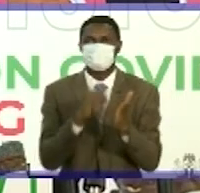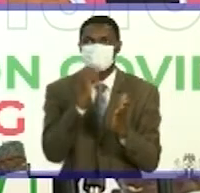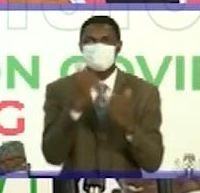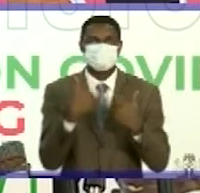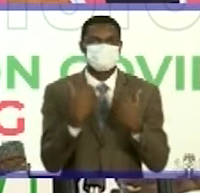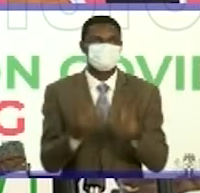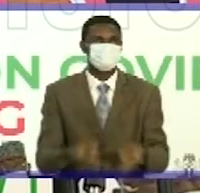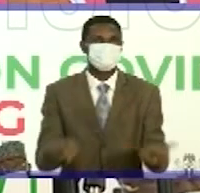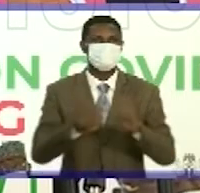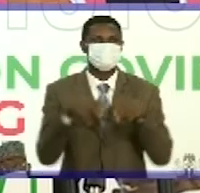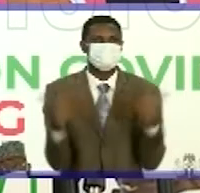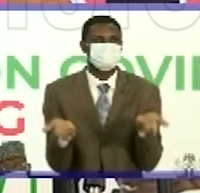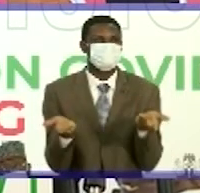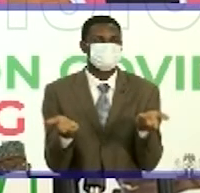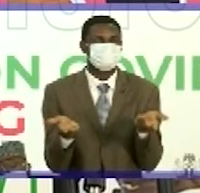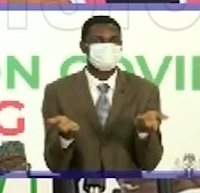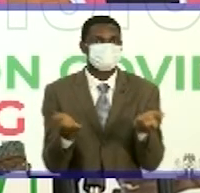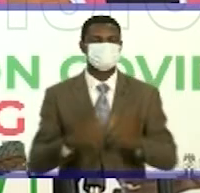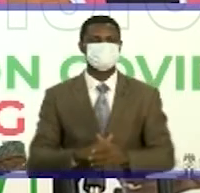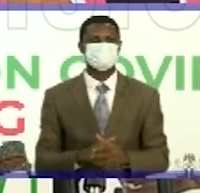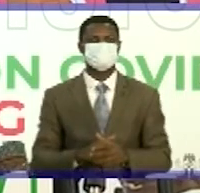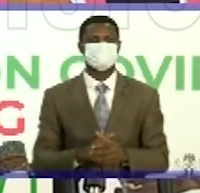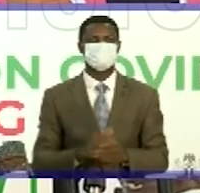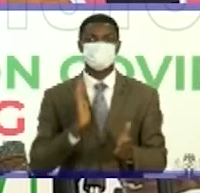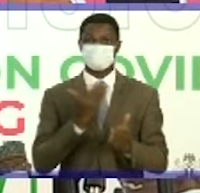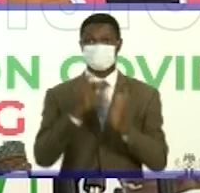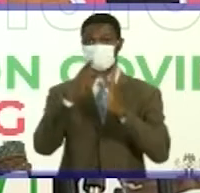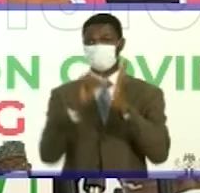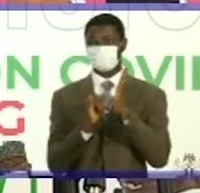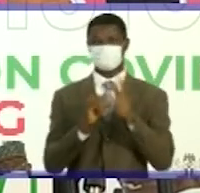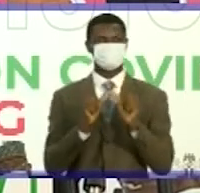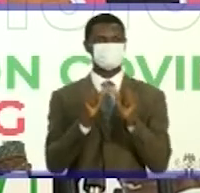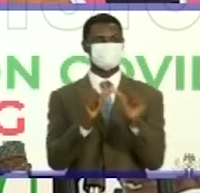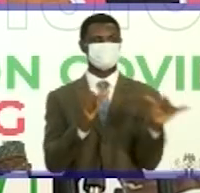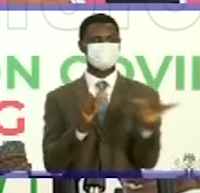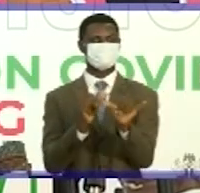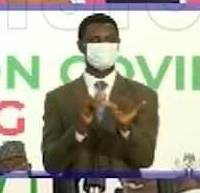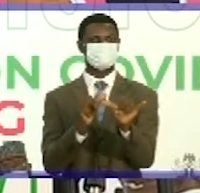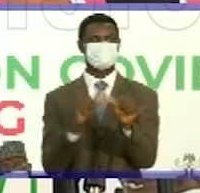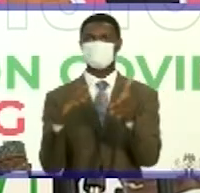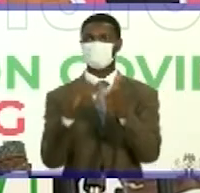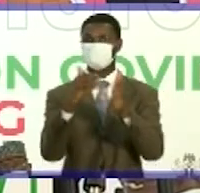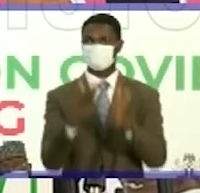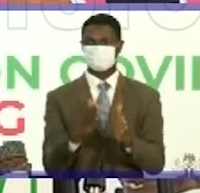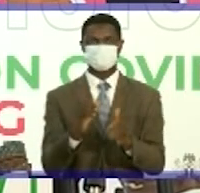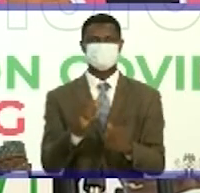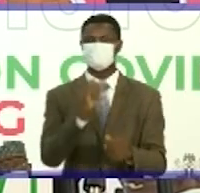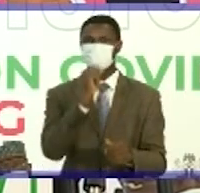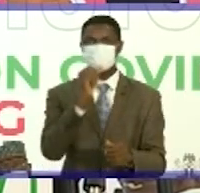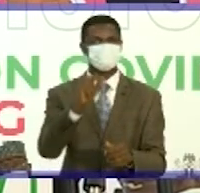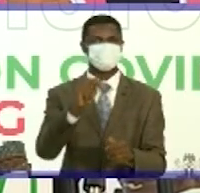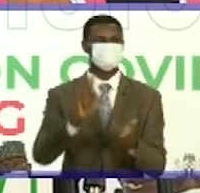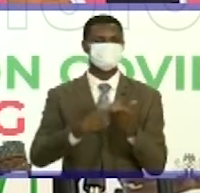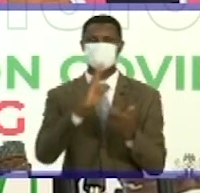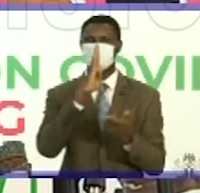So our policy remains the same. Students do not need to be tested